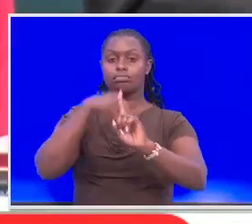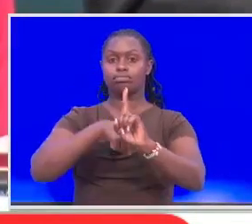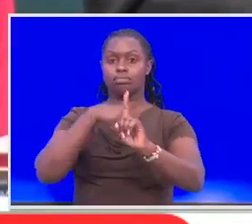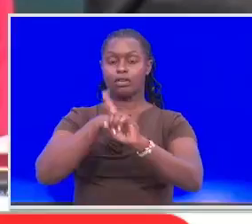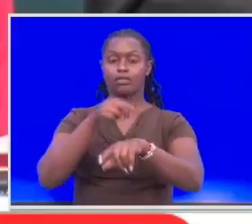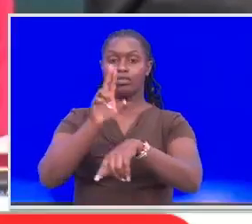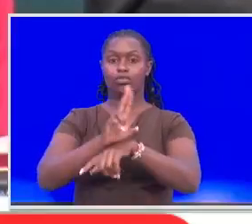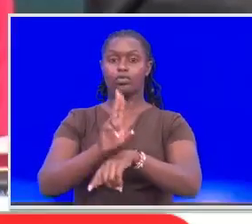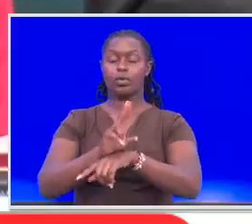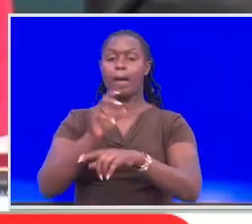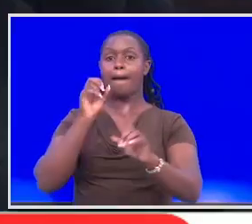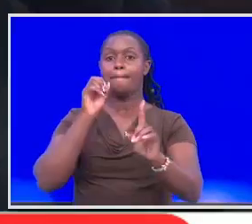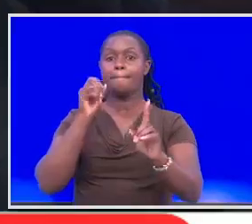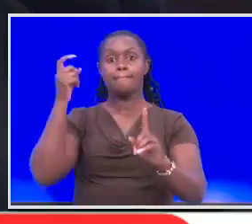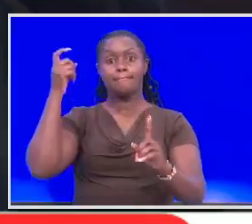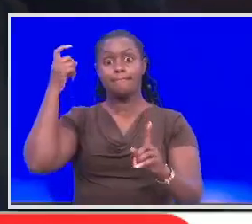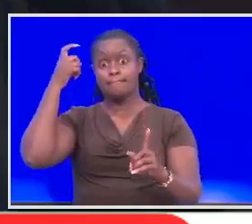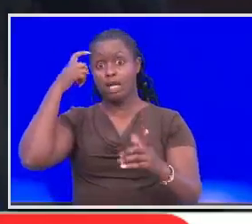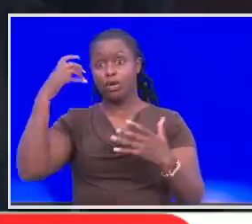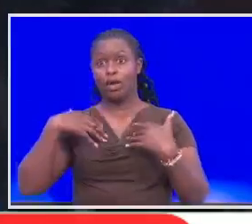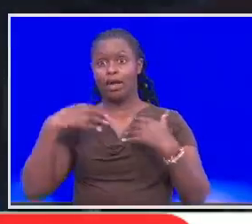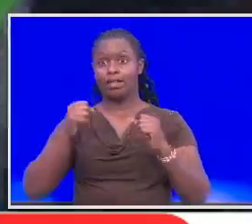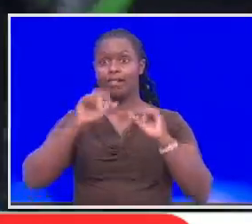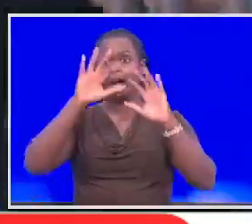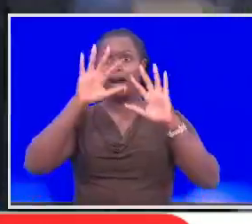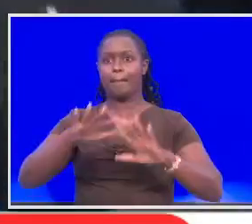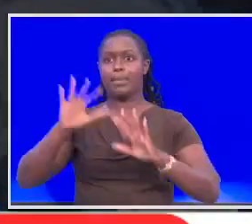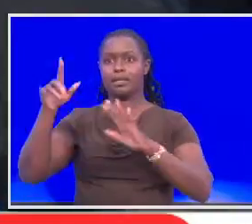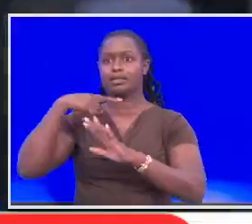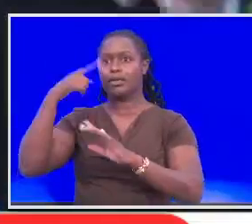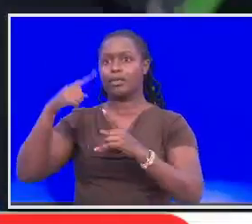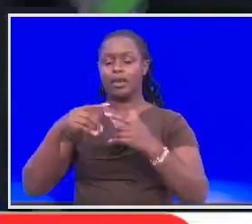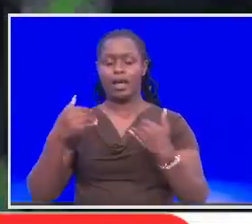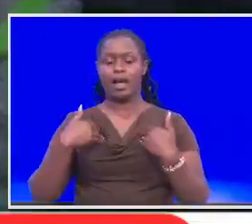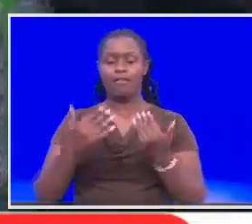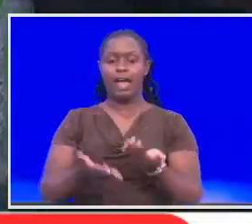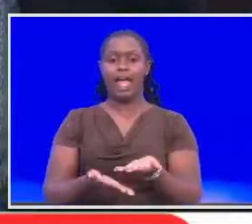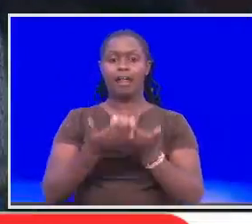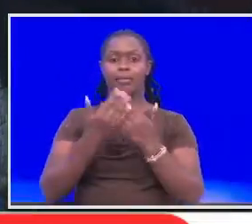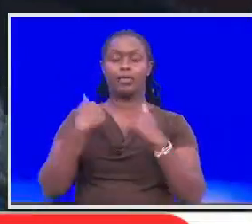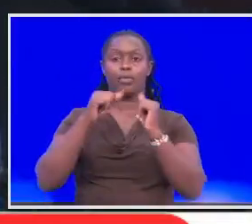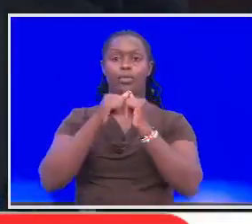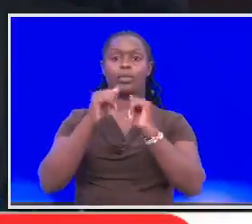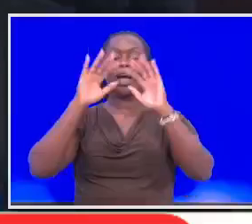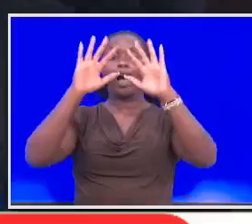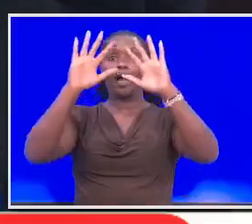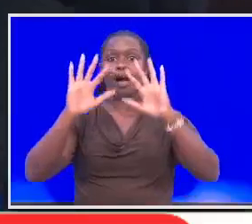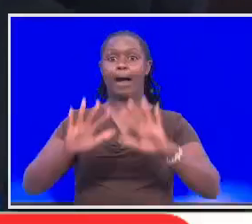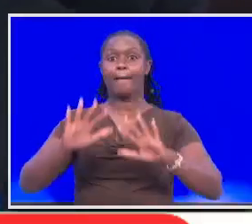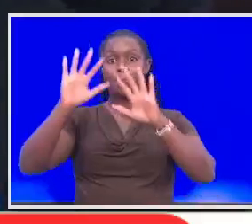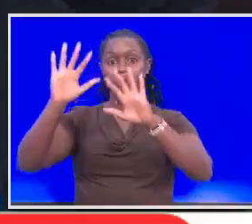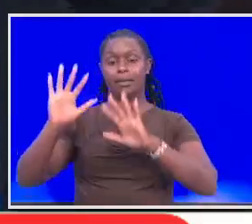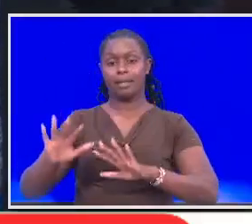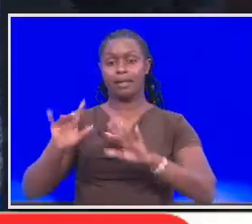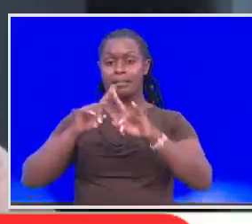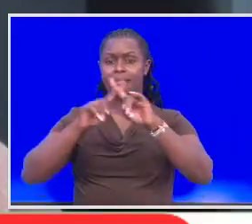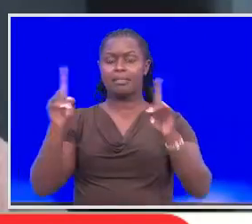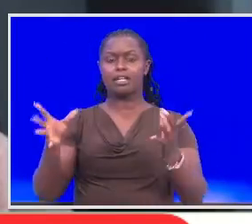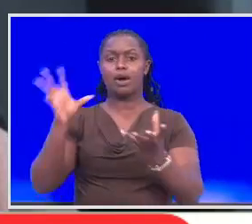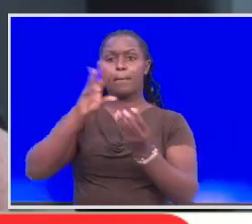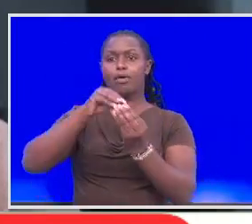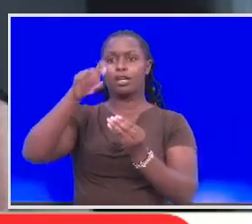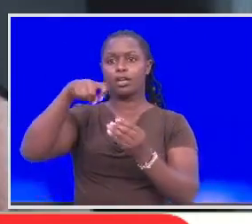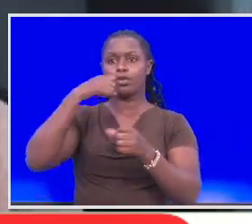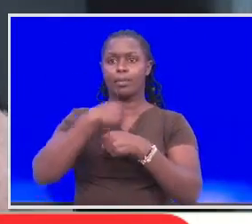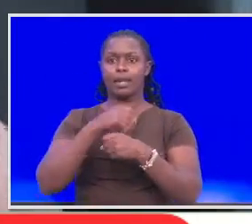in mental health campaigns say there has been improvement in awareness of mental health in our society today. However, more needs to be done.